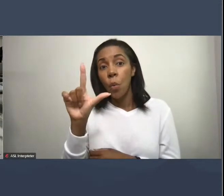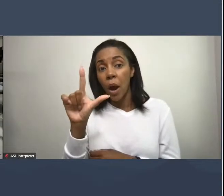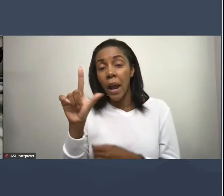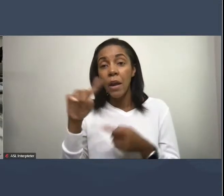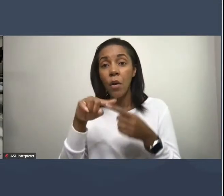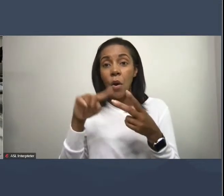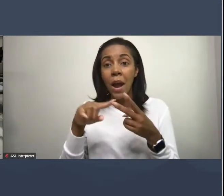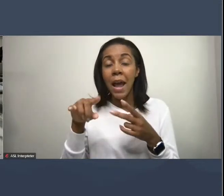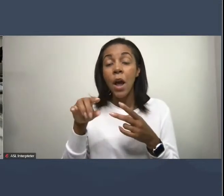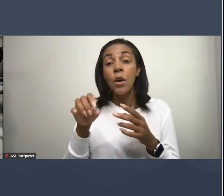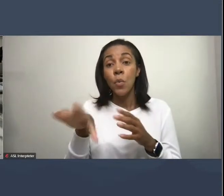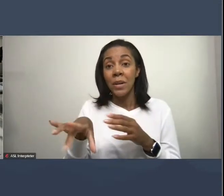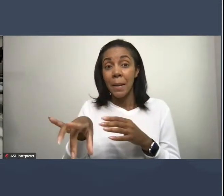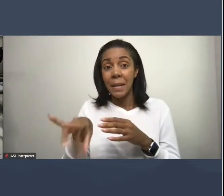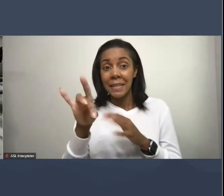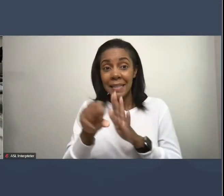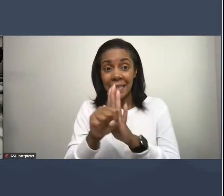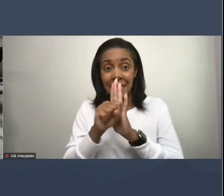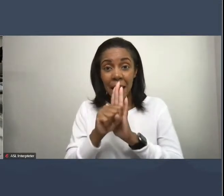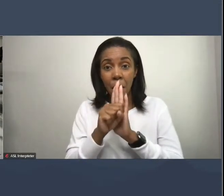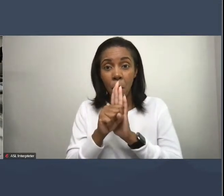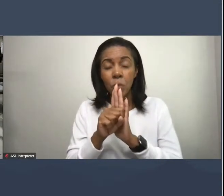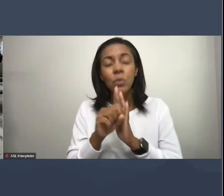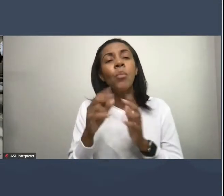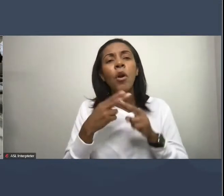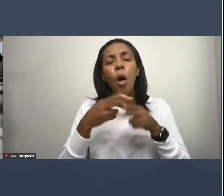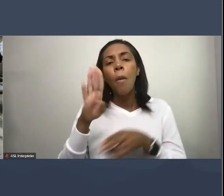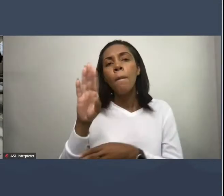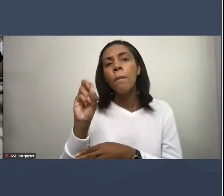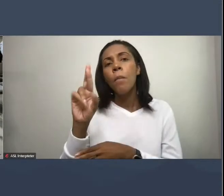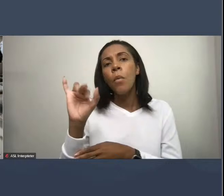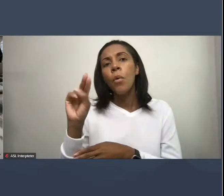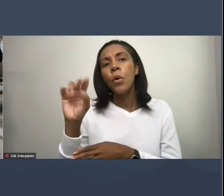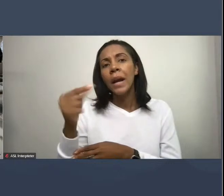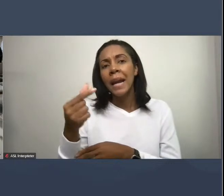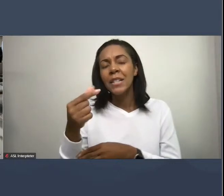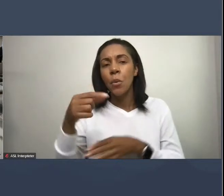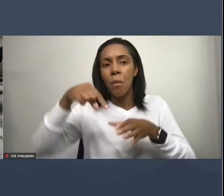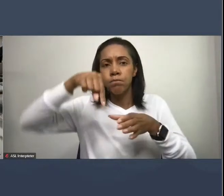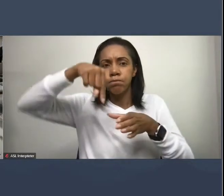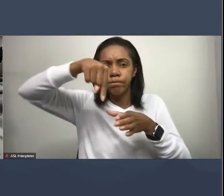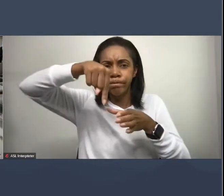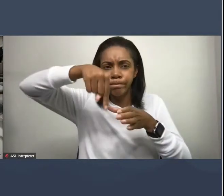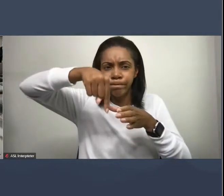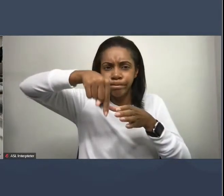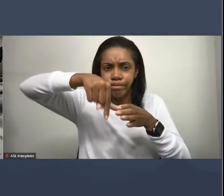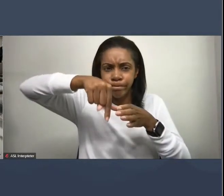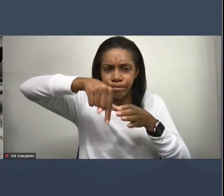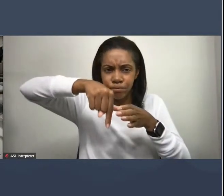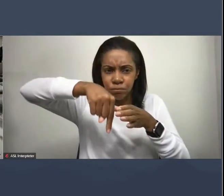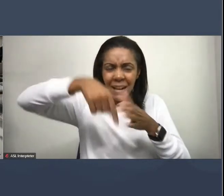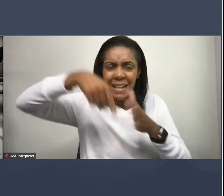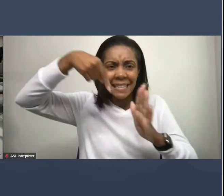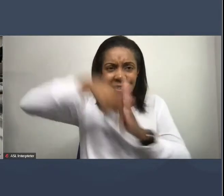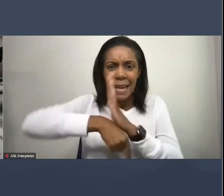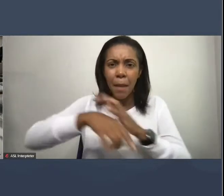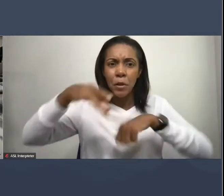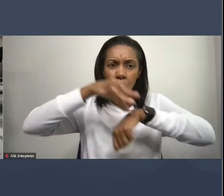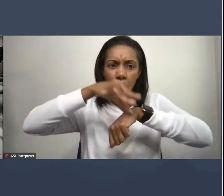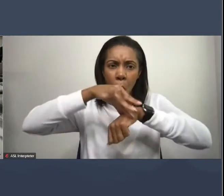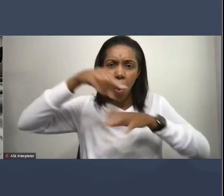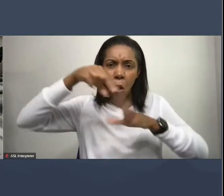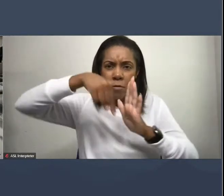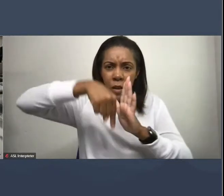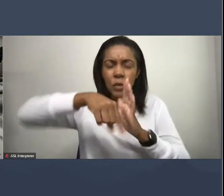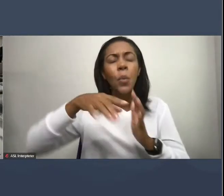actual samples of the soil, we call them borings. So we basically go in and bore into the earth, go real deep, so we can understand the geologic structure, where